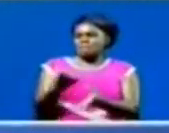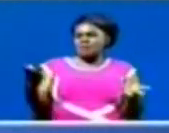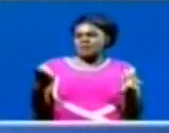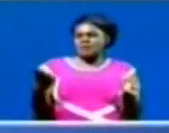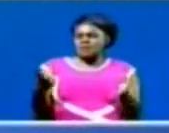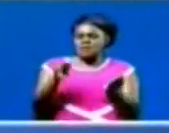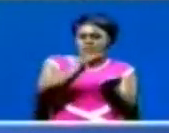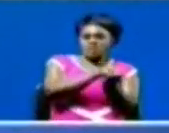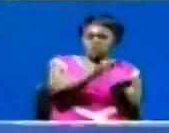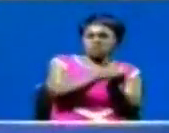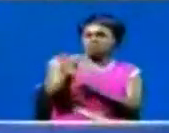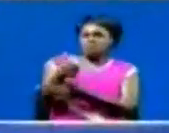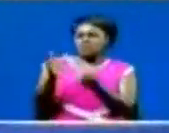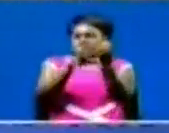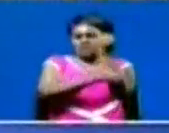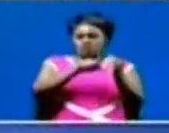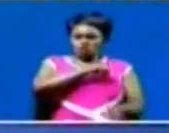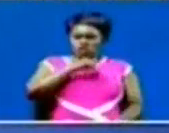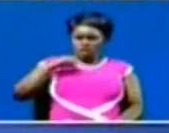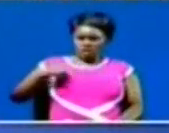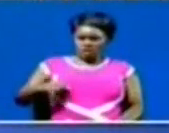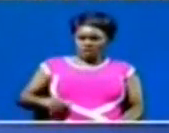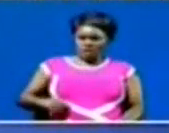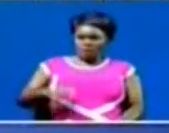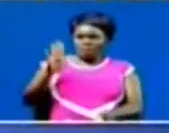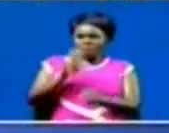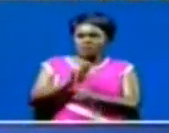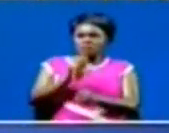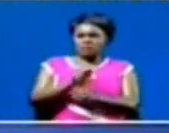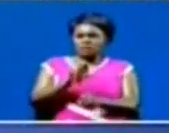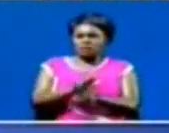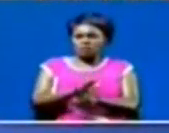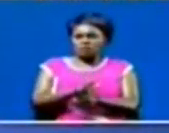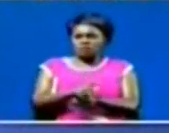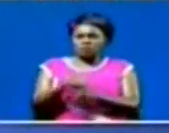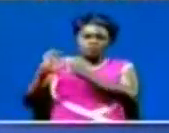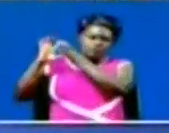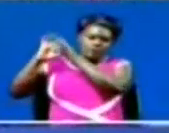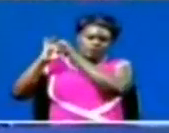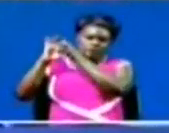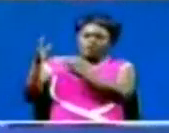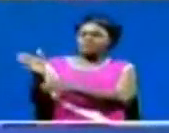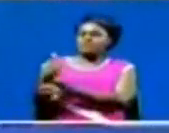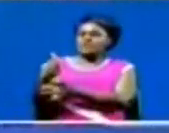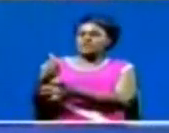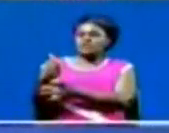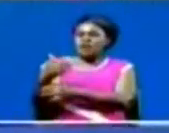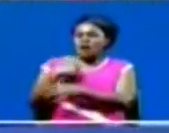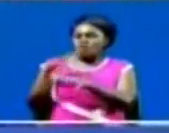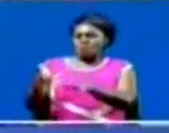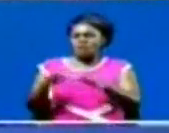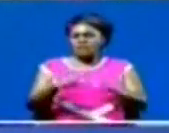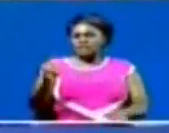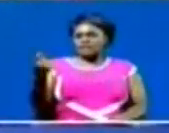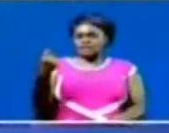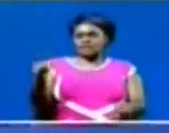fish farming. In countries like China, with massive output in terms of cultured tilapia fish, have found market, Kenya